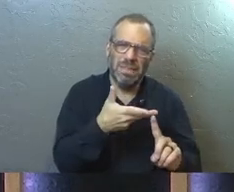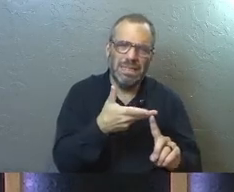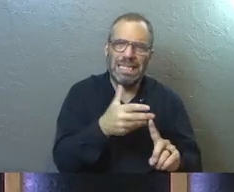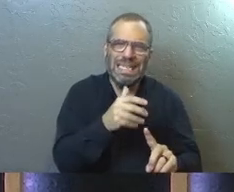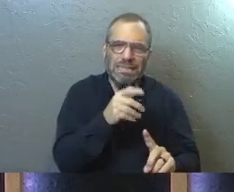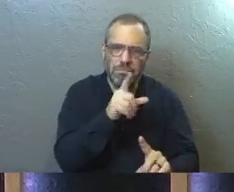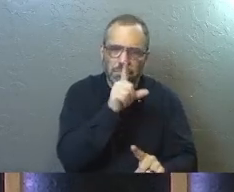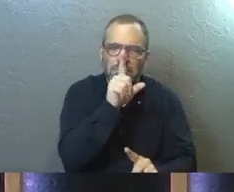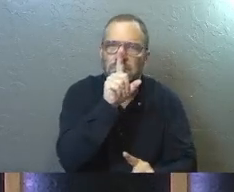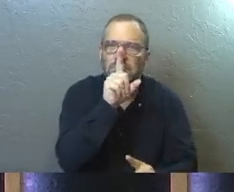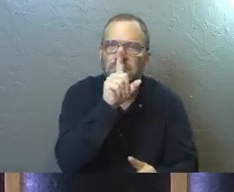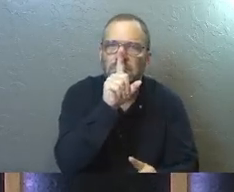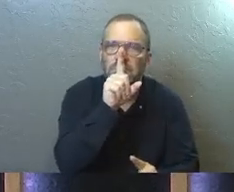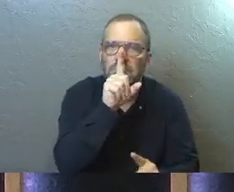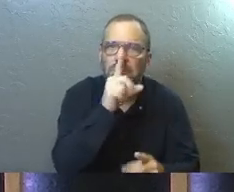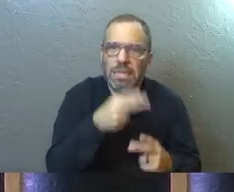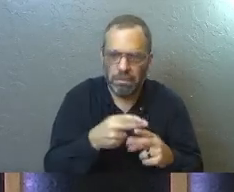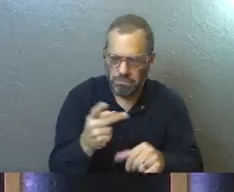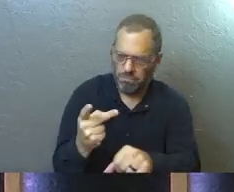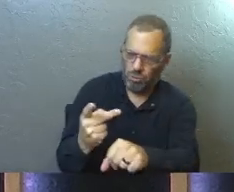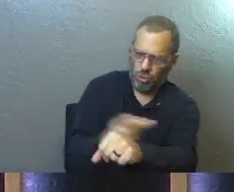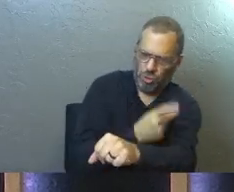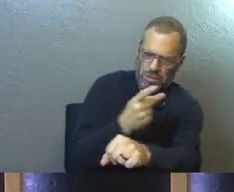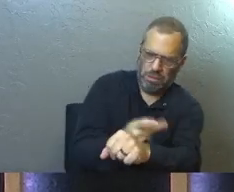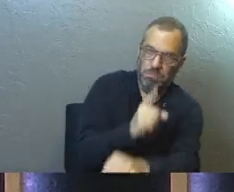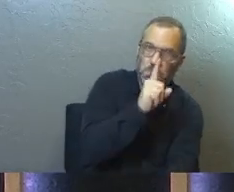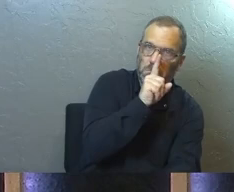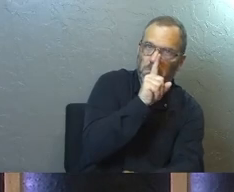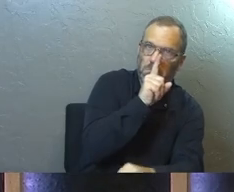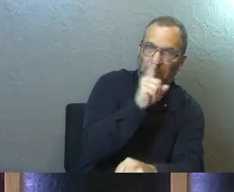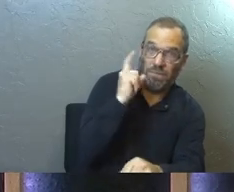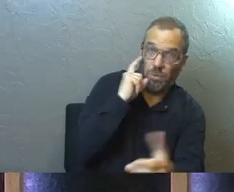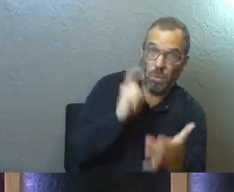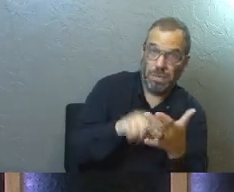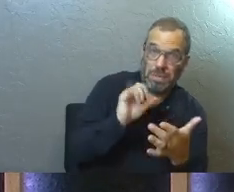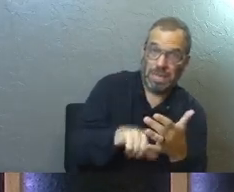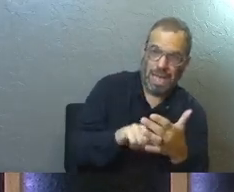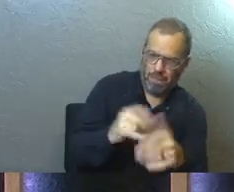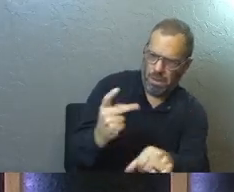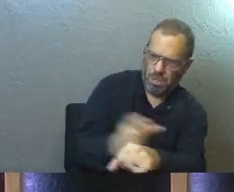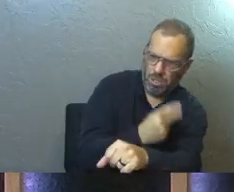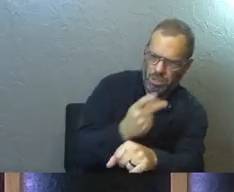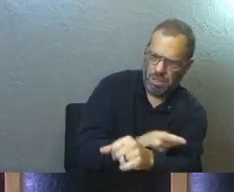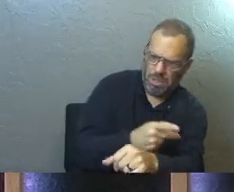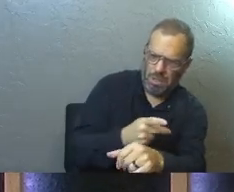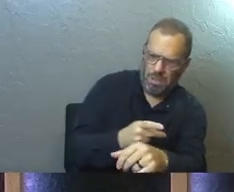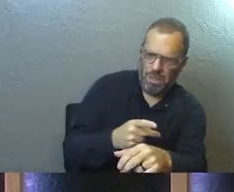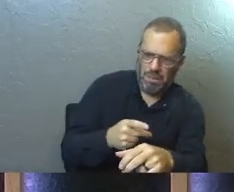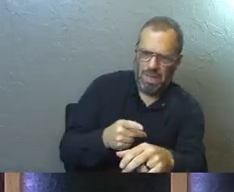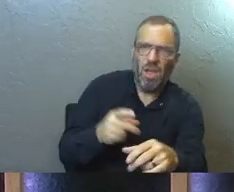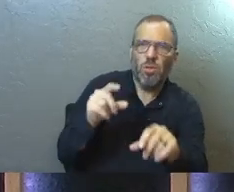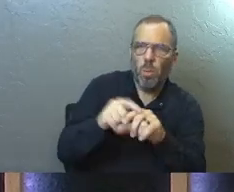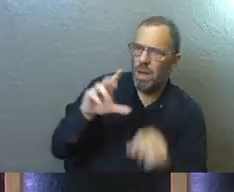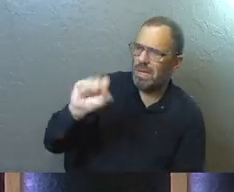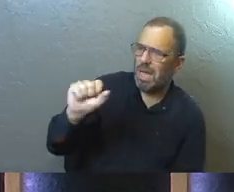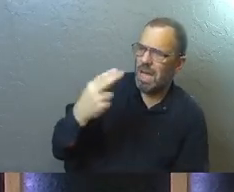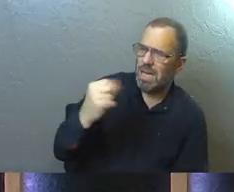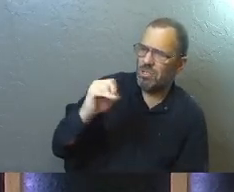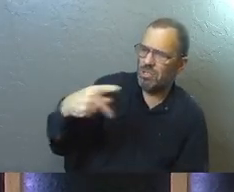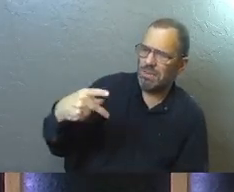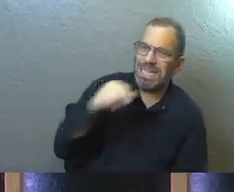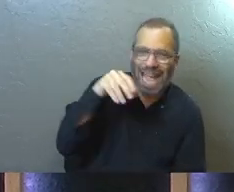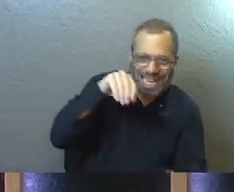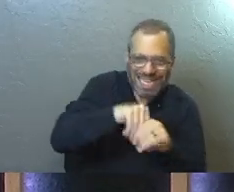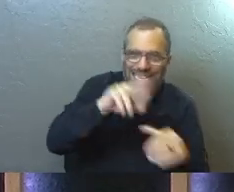It's not said. The sheep, do you notice that? The sheep, the word sheep isn't in